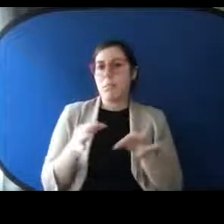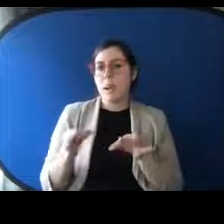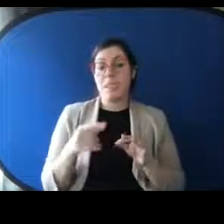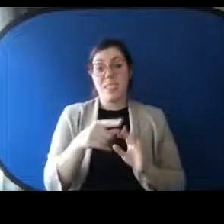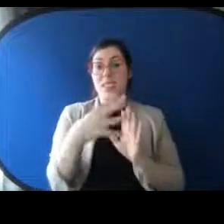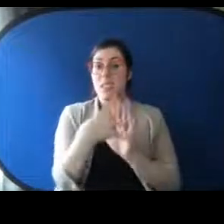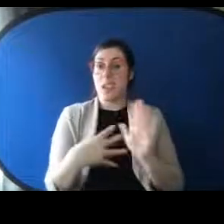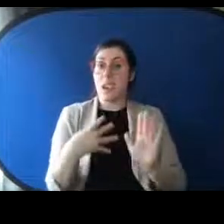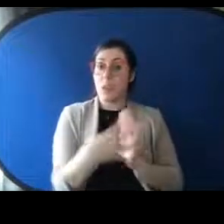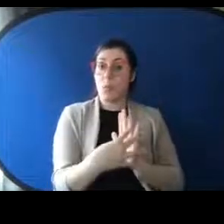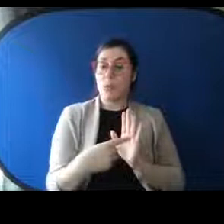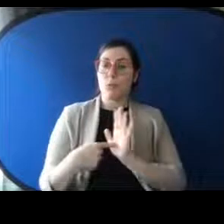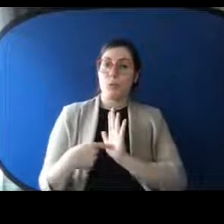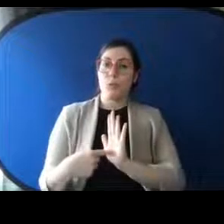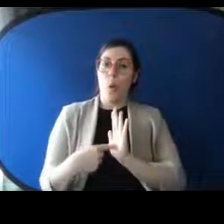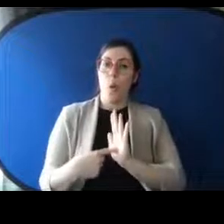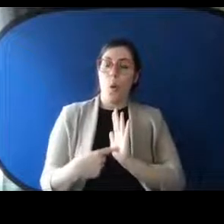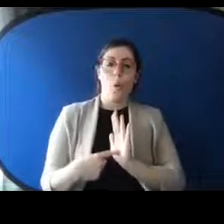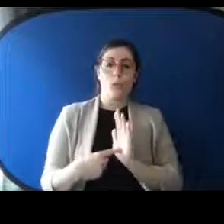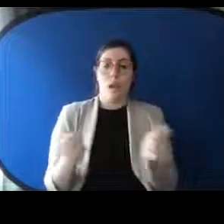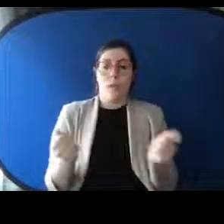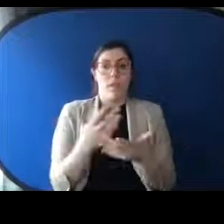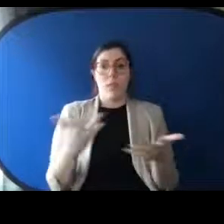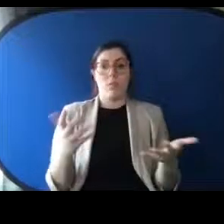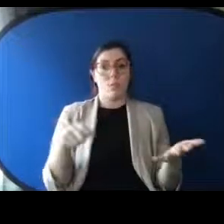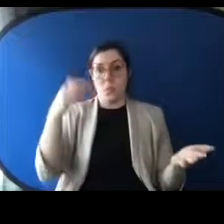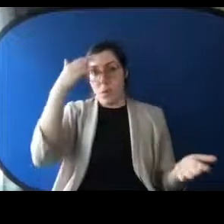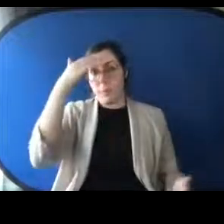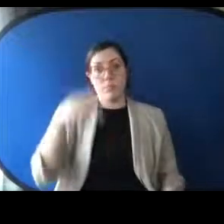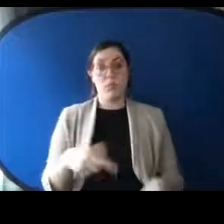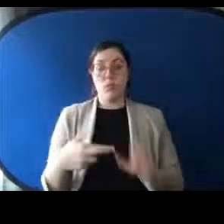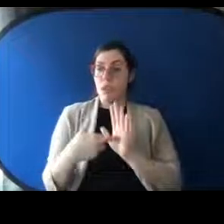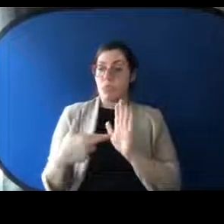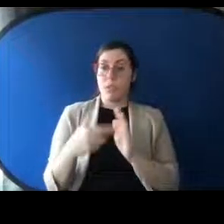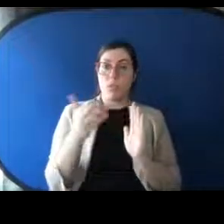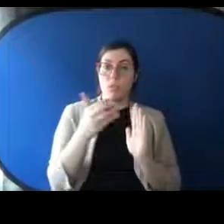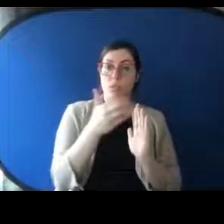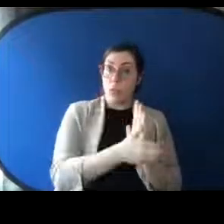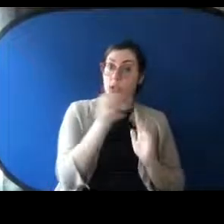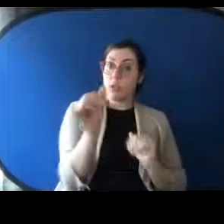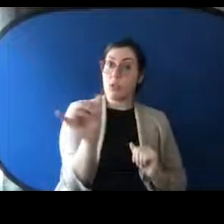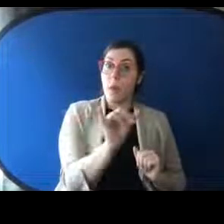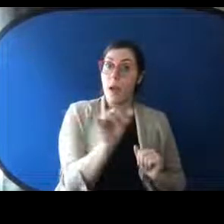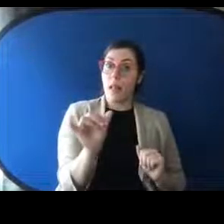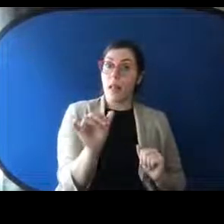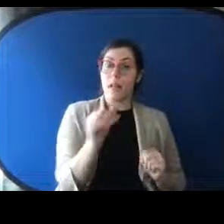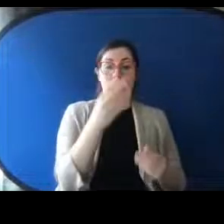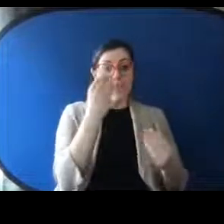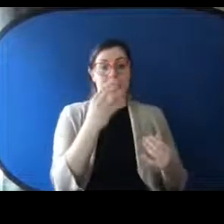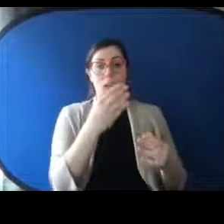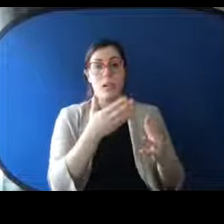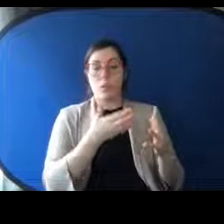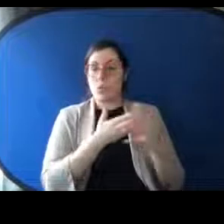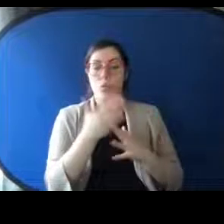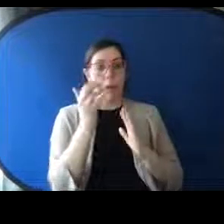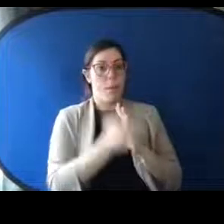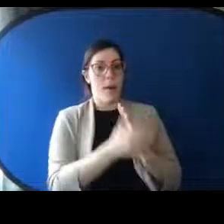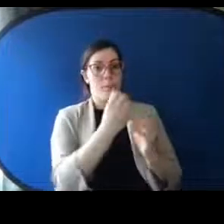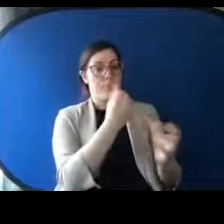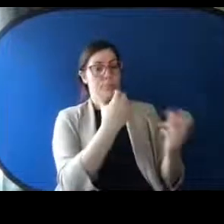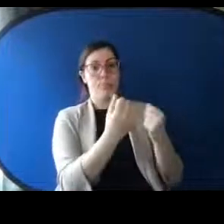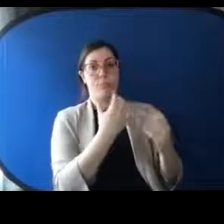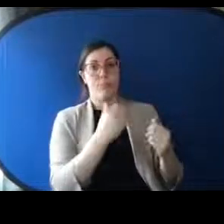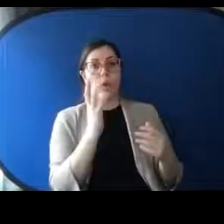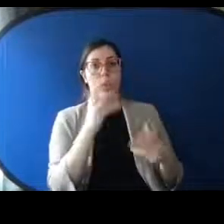right here, this really tells the whole story, and it represents automation. Frankly, the data all comes in, and it's going to have one or more of